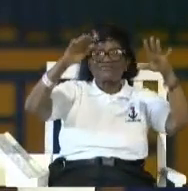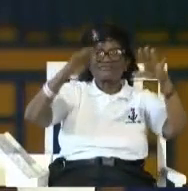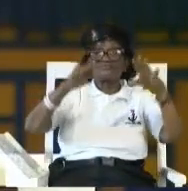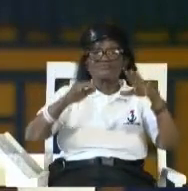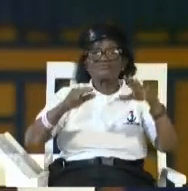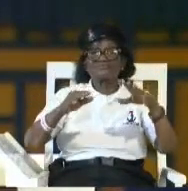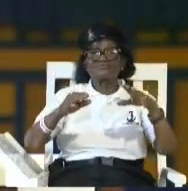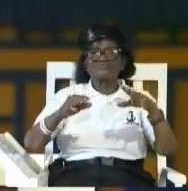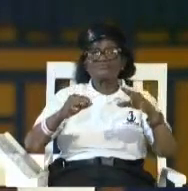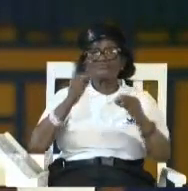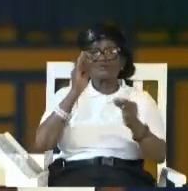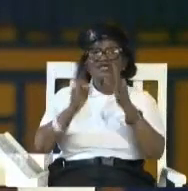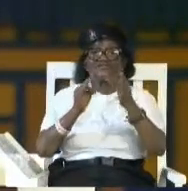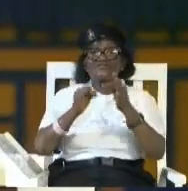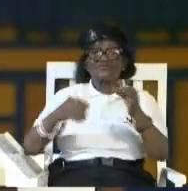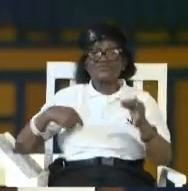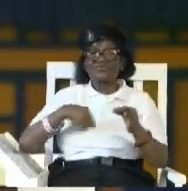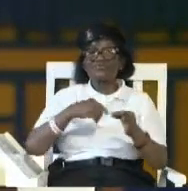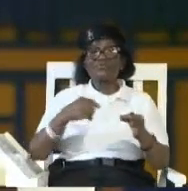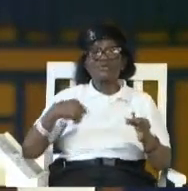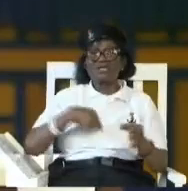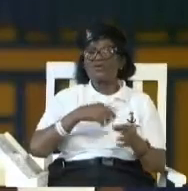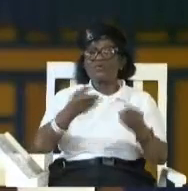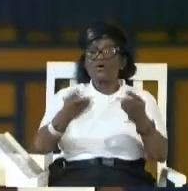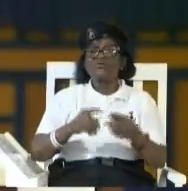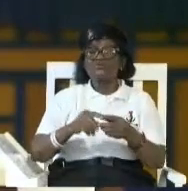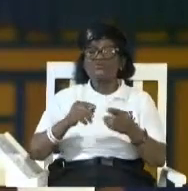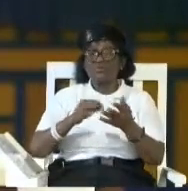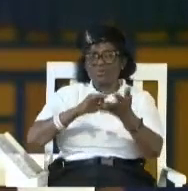And we want to learn